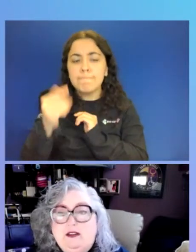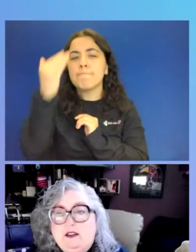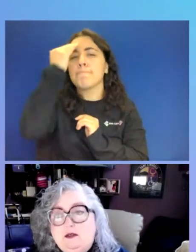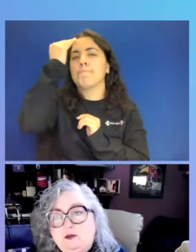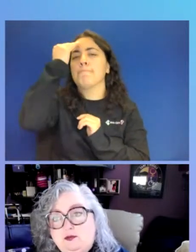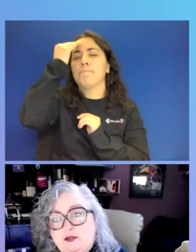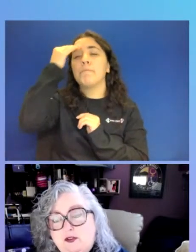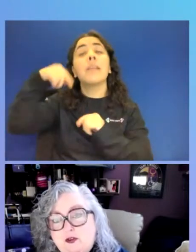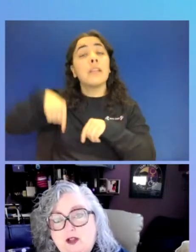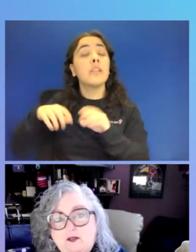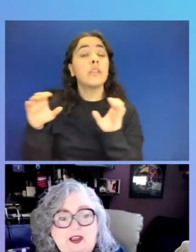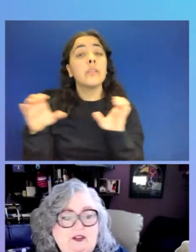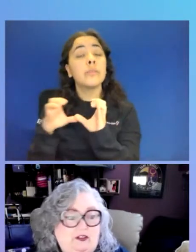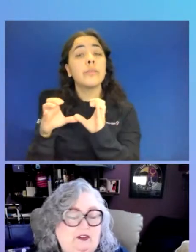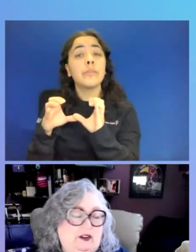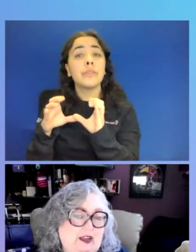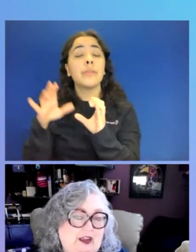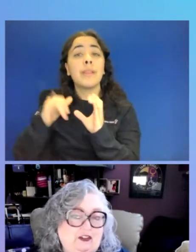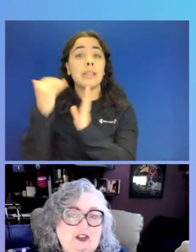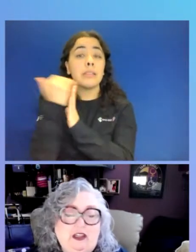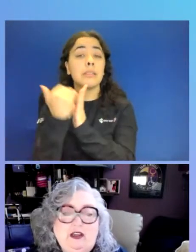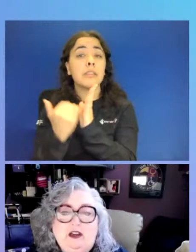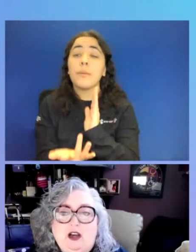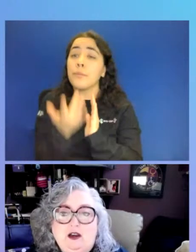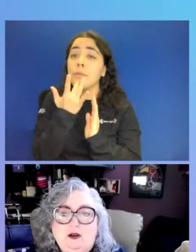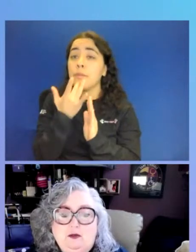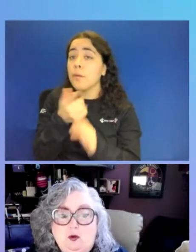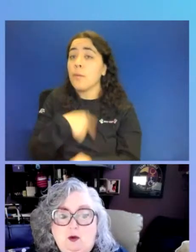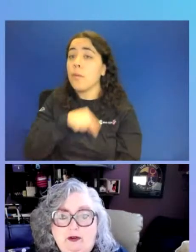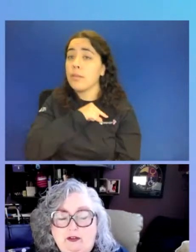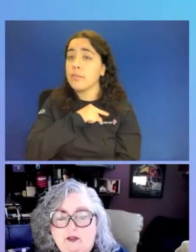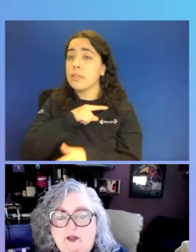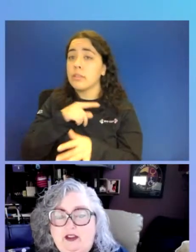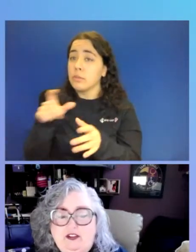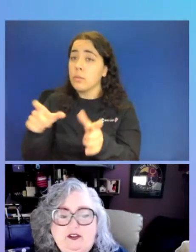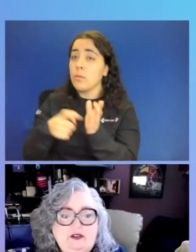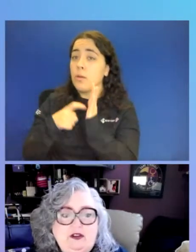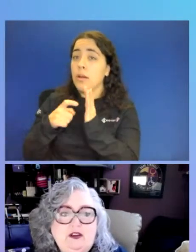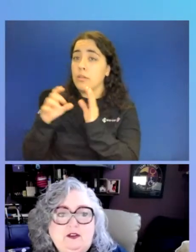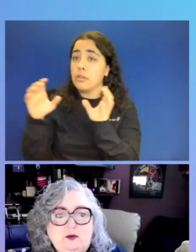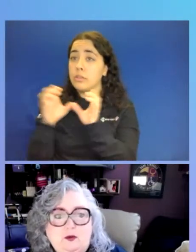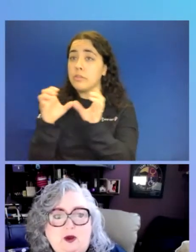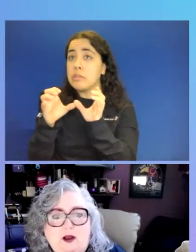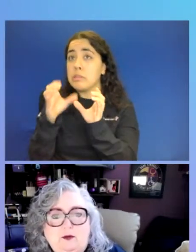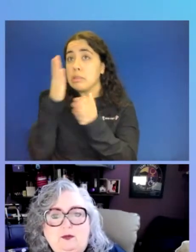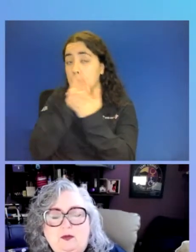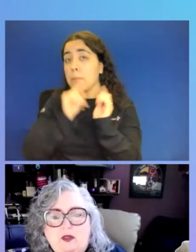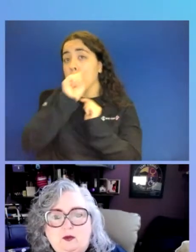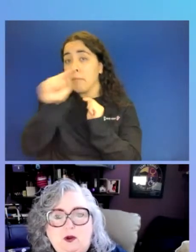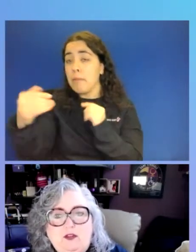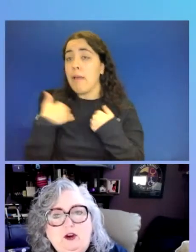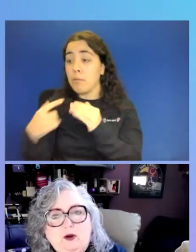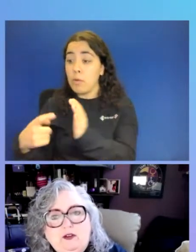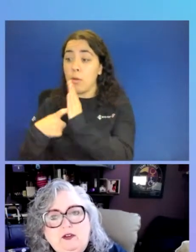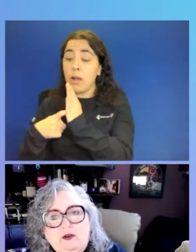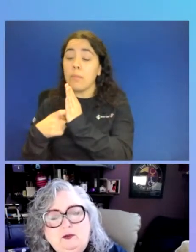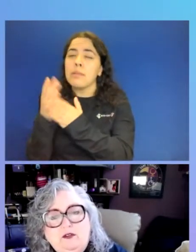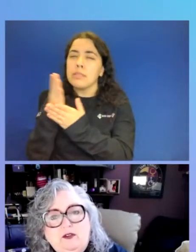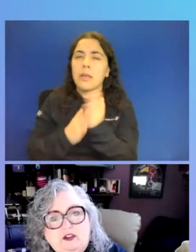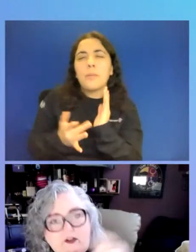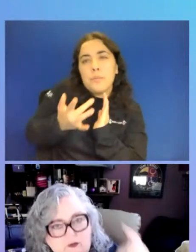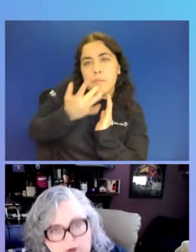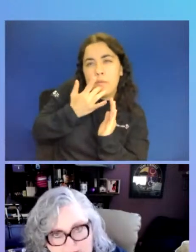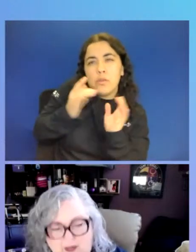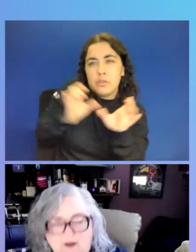being listed as preferred qualifications and occasionally required certifications. So that's one of the earmarks of